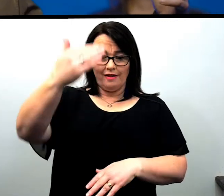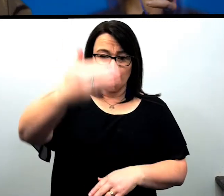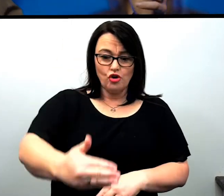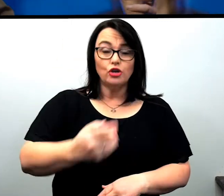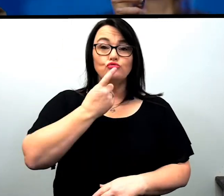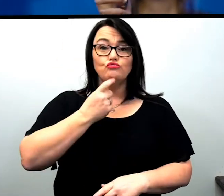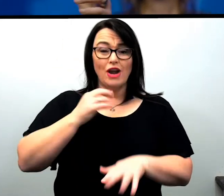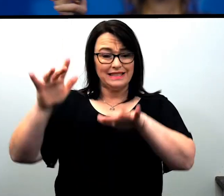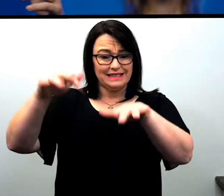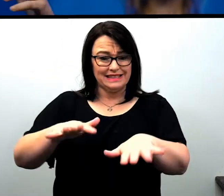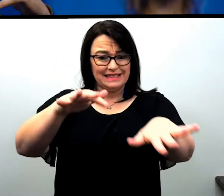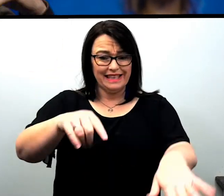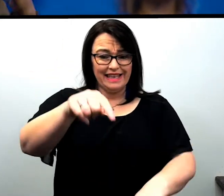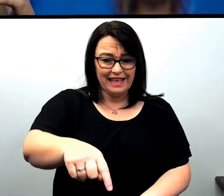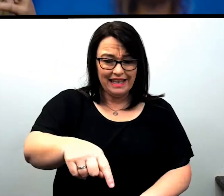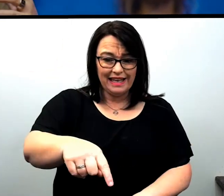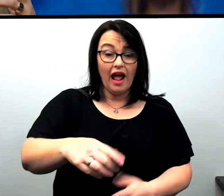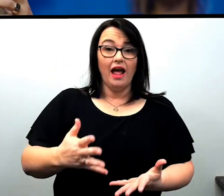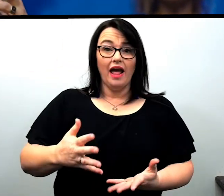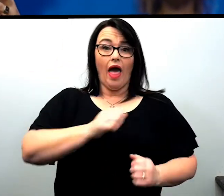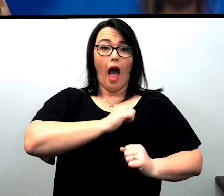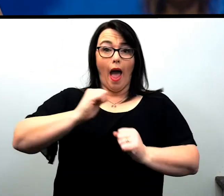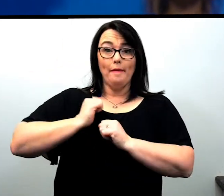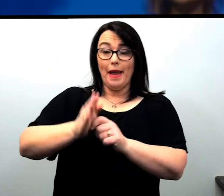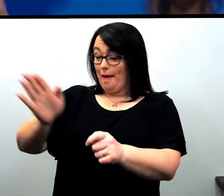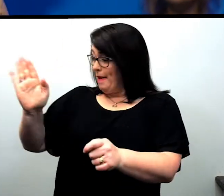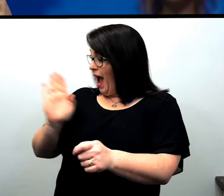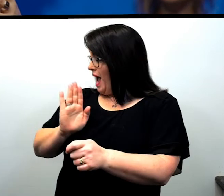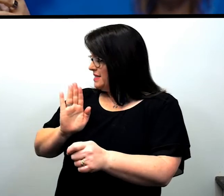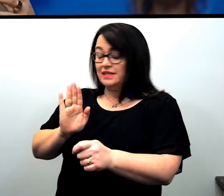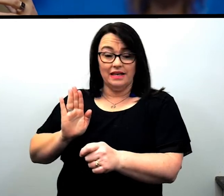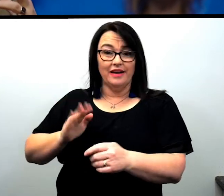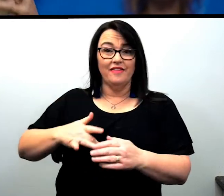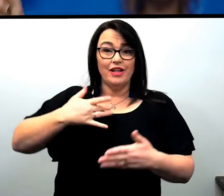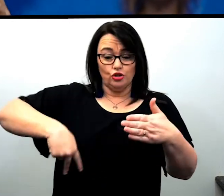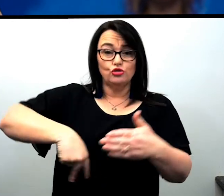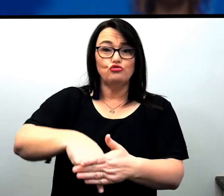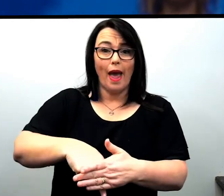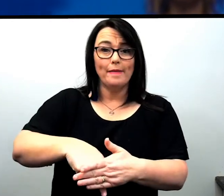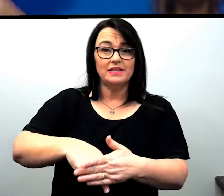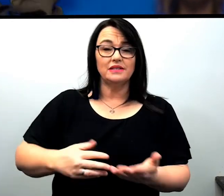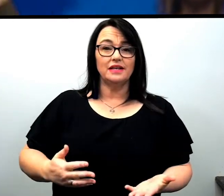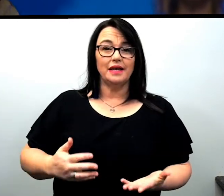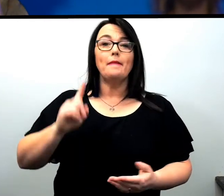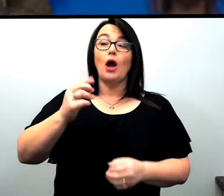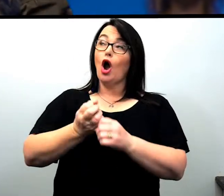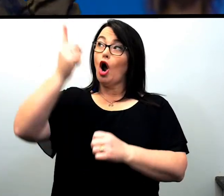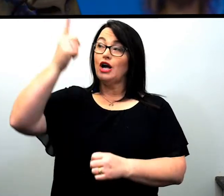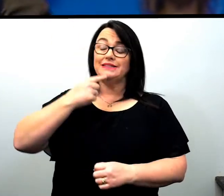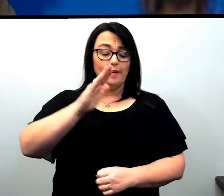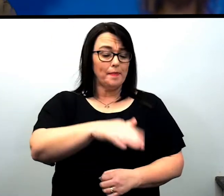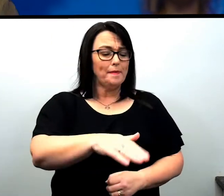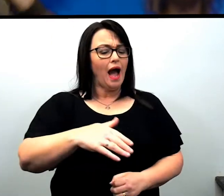was behind them. And they were trapped in a way. And God said to them, hey, I'm with you. I'm